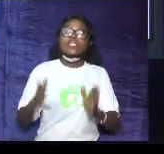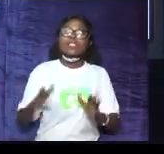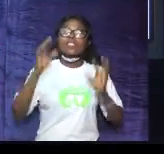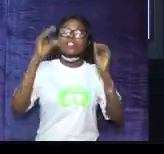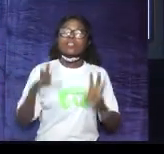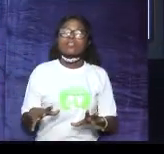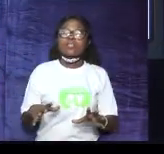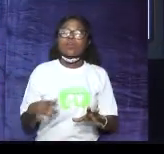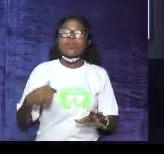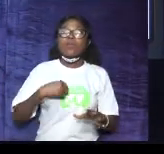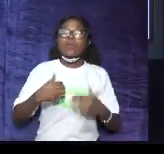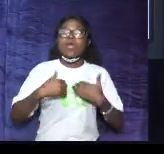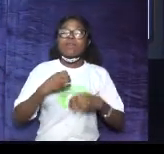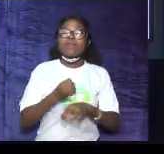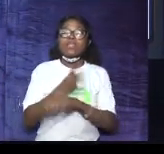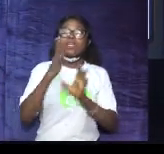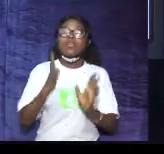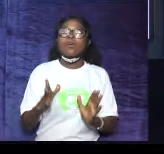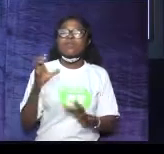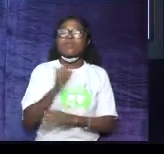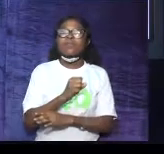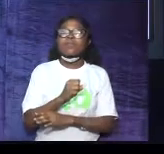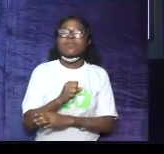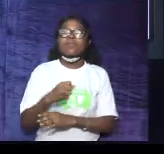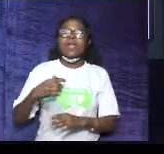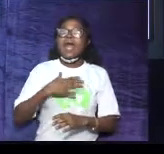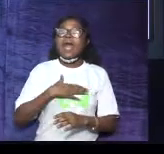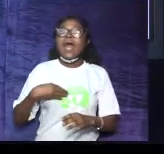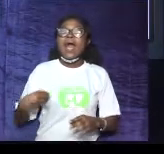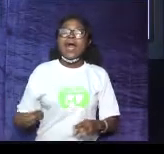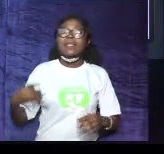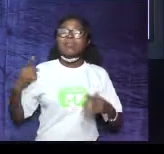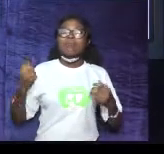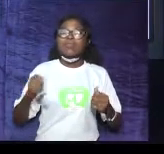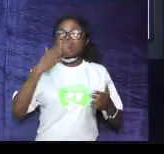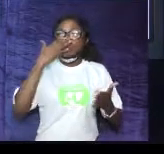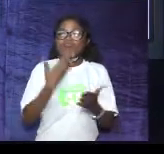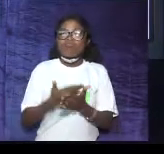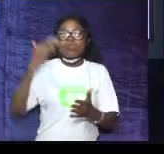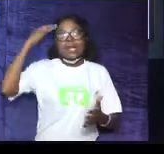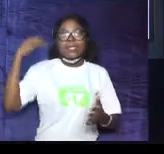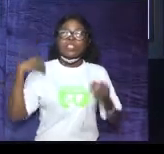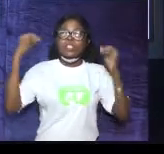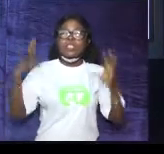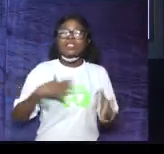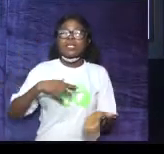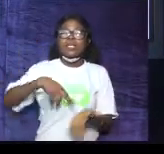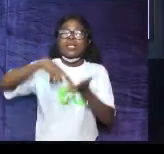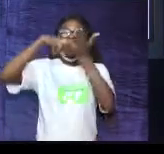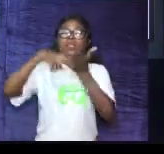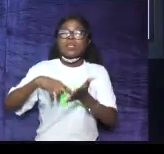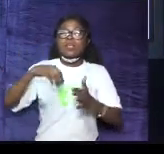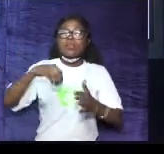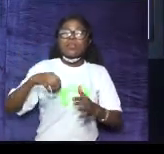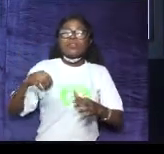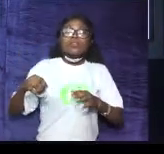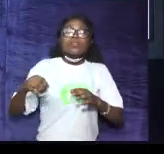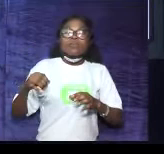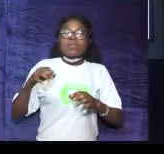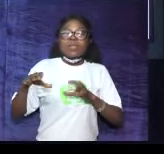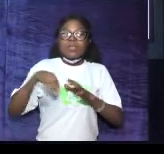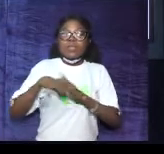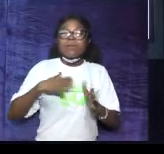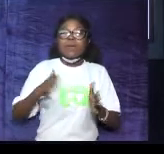professional teachers, we have counselor, an effective head teacher and assistant running